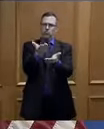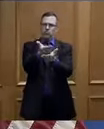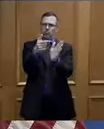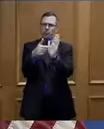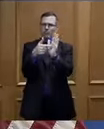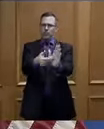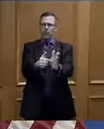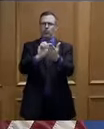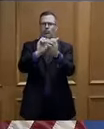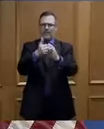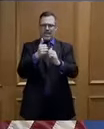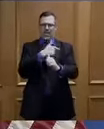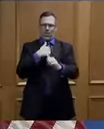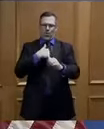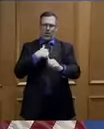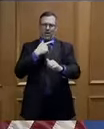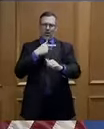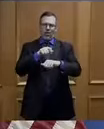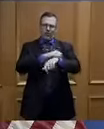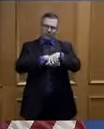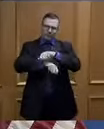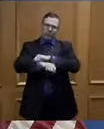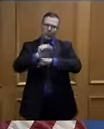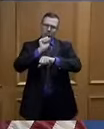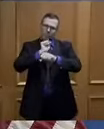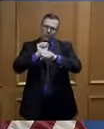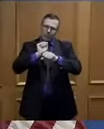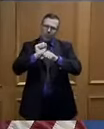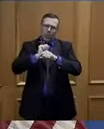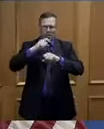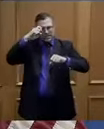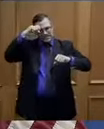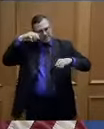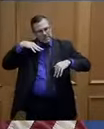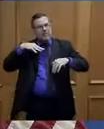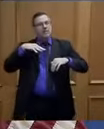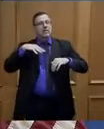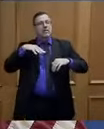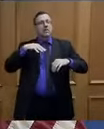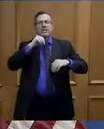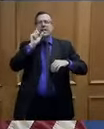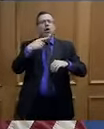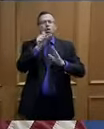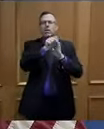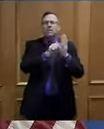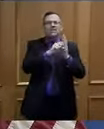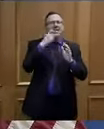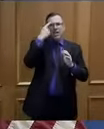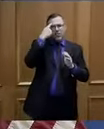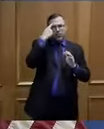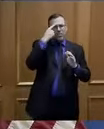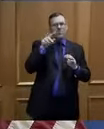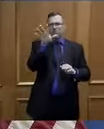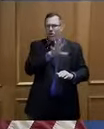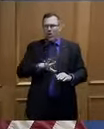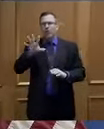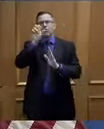folks are working, not only in state government, but all across the state to make sure that we address this in a Tennessee